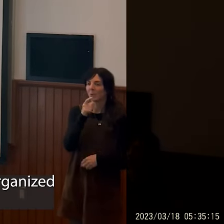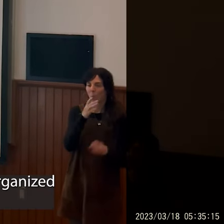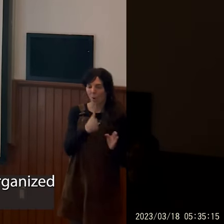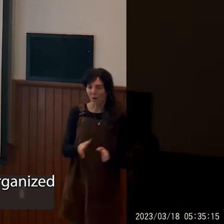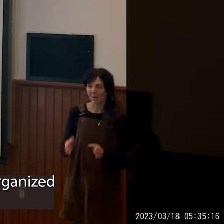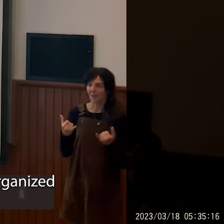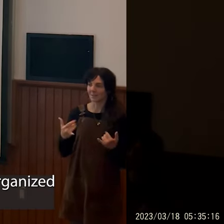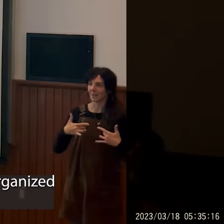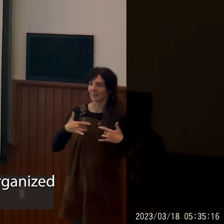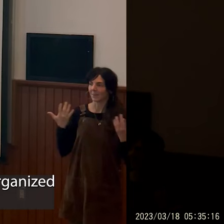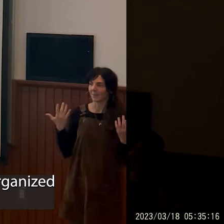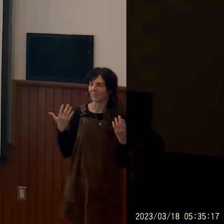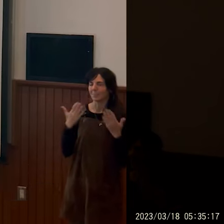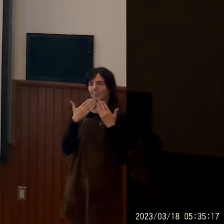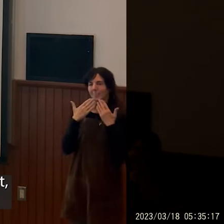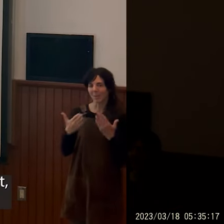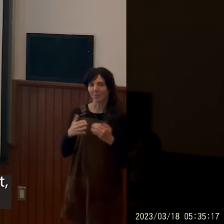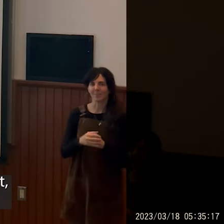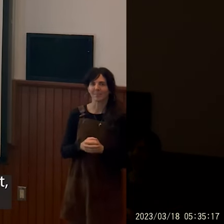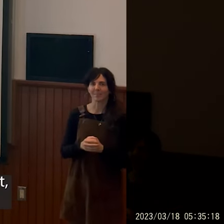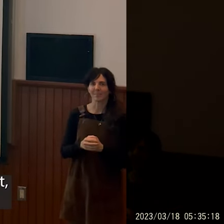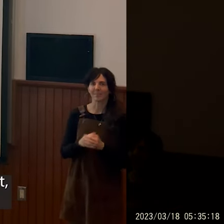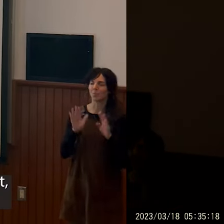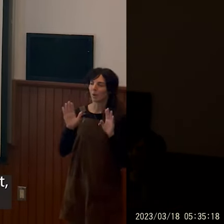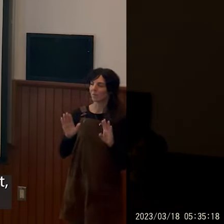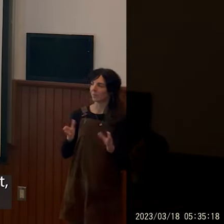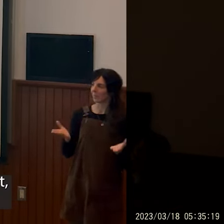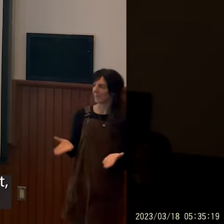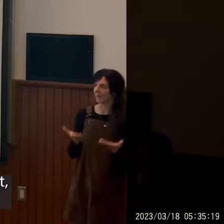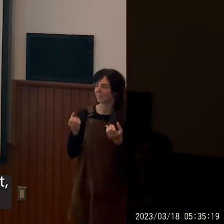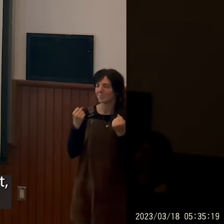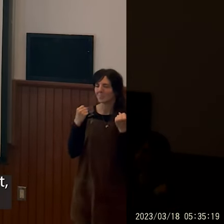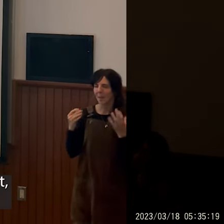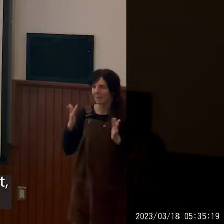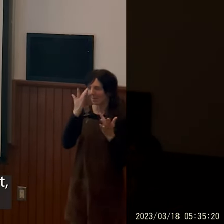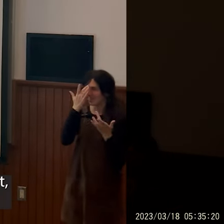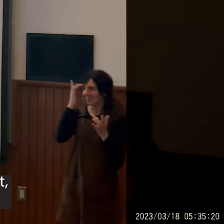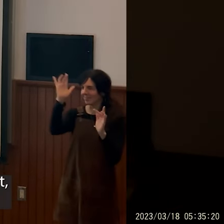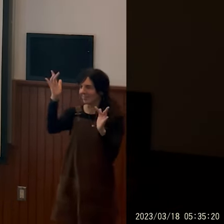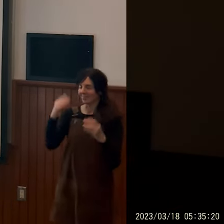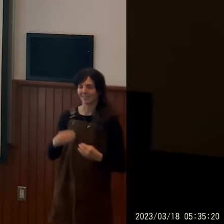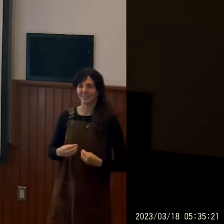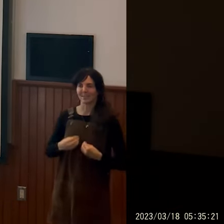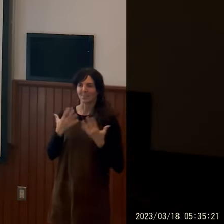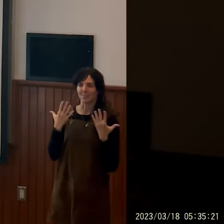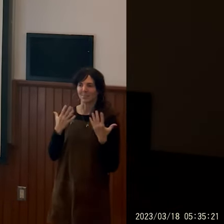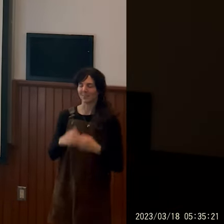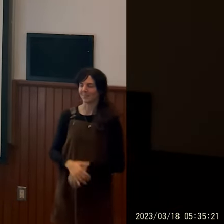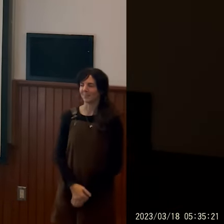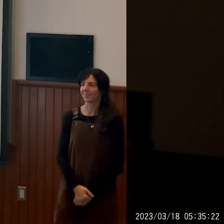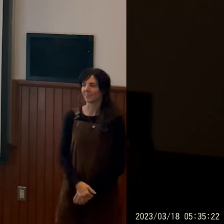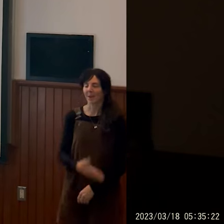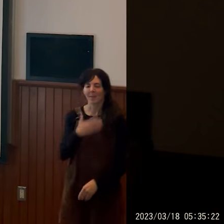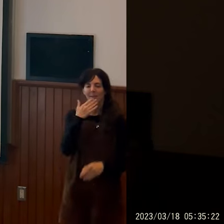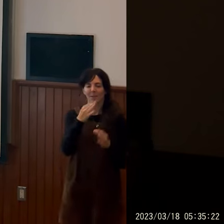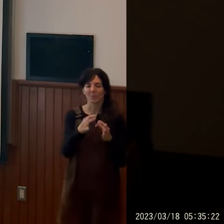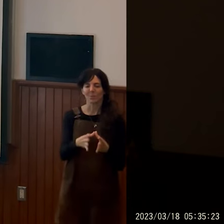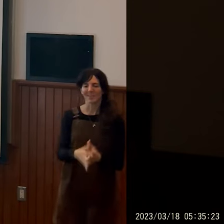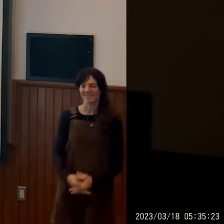really wonderful to be here. So many brilliant, amazing inspirations in my life. Thanks to the